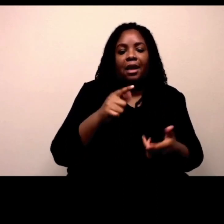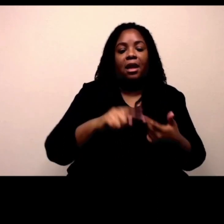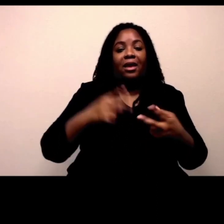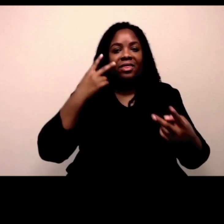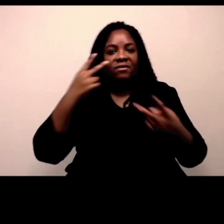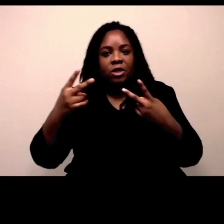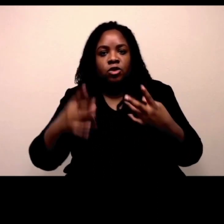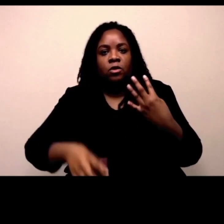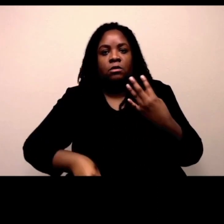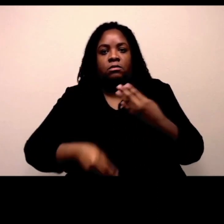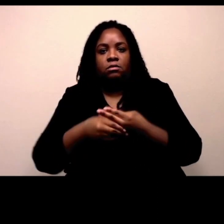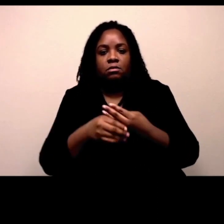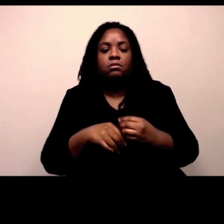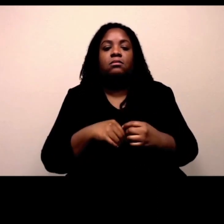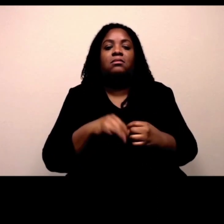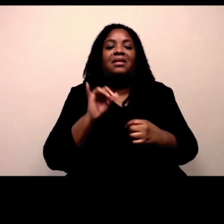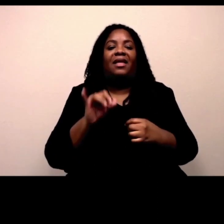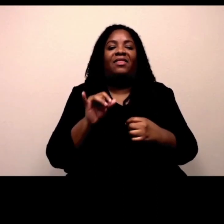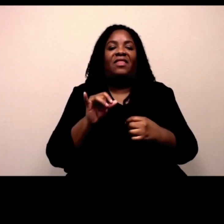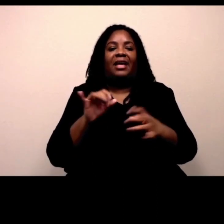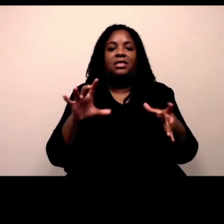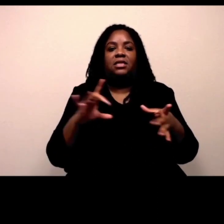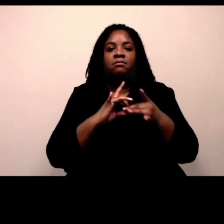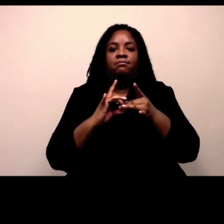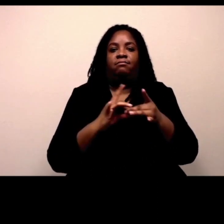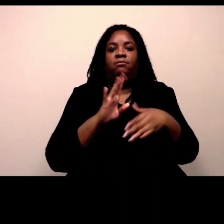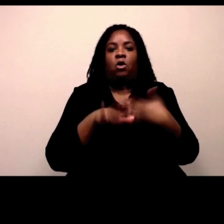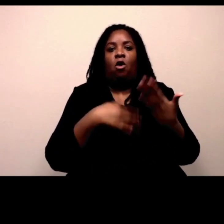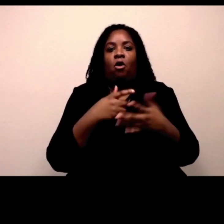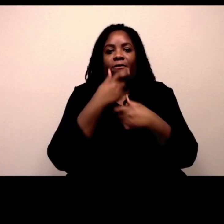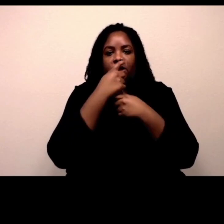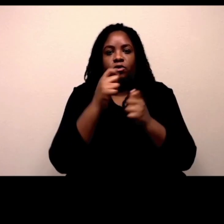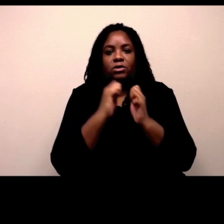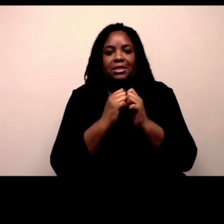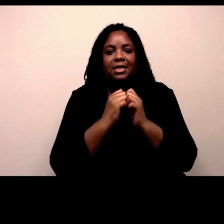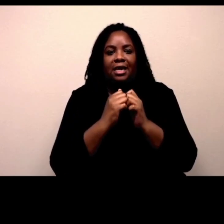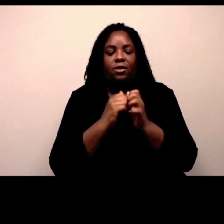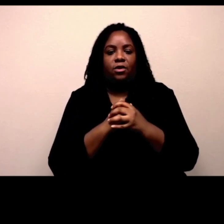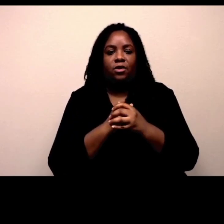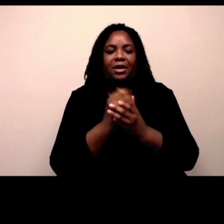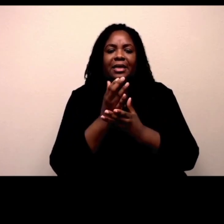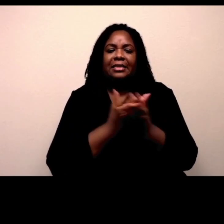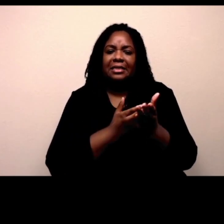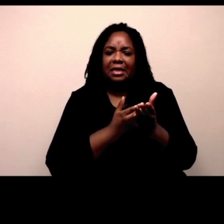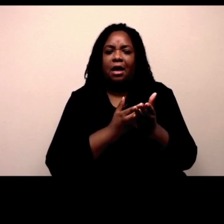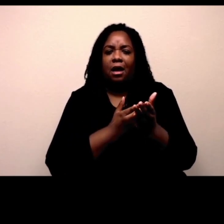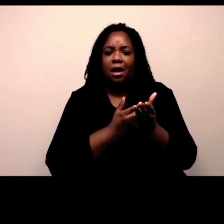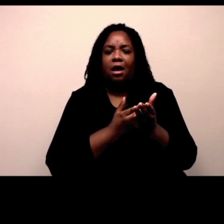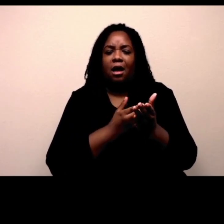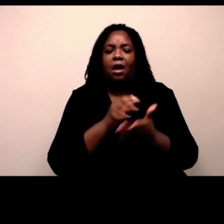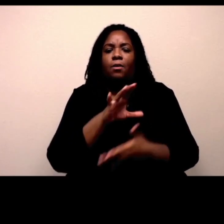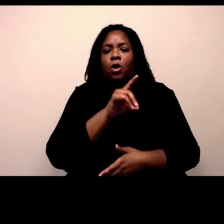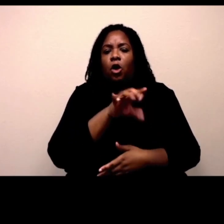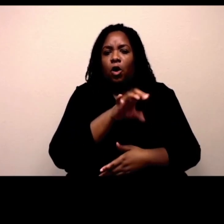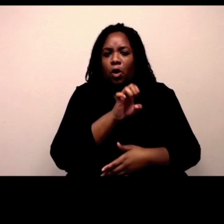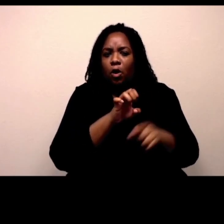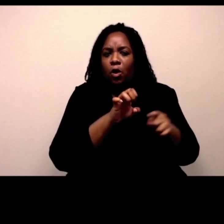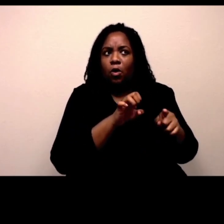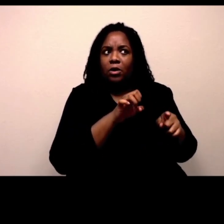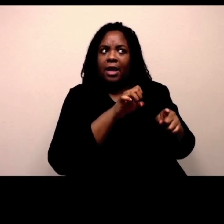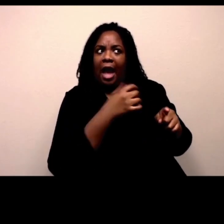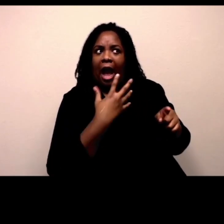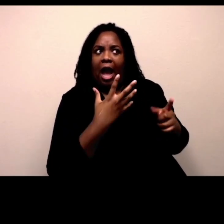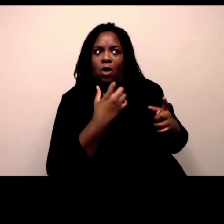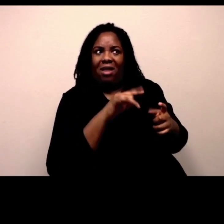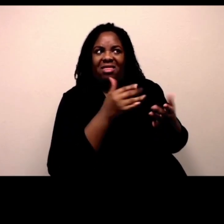right? And that is that fusing of all those interests. So I think selling it that like code is, how do you make it do what you want in